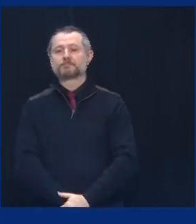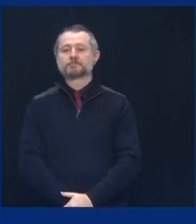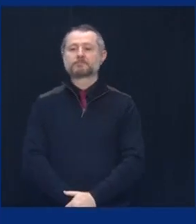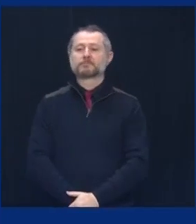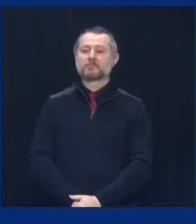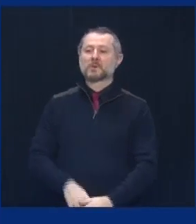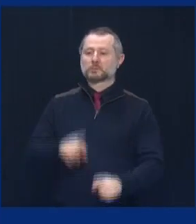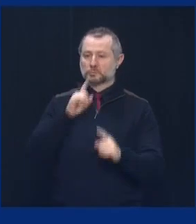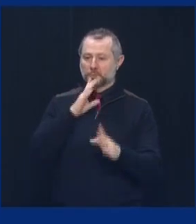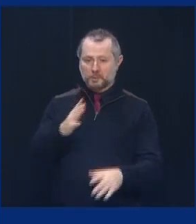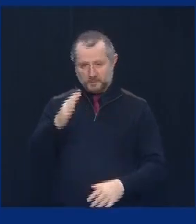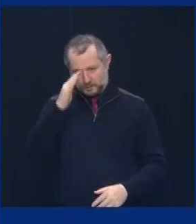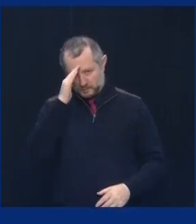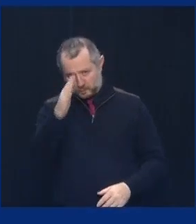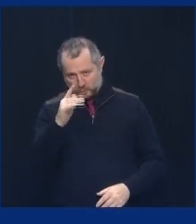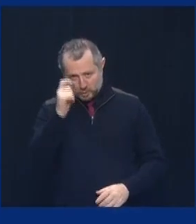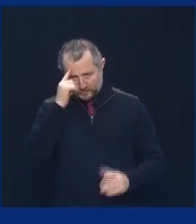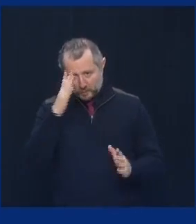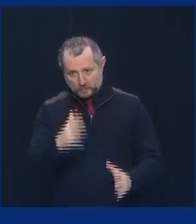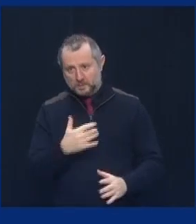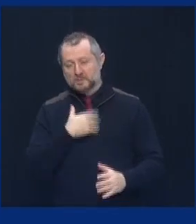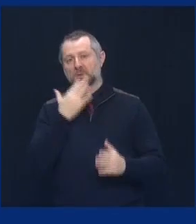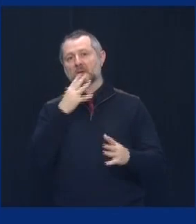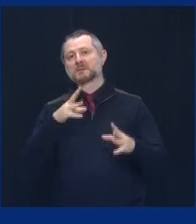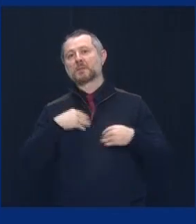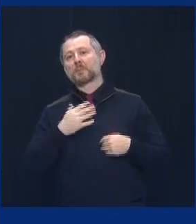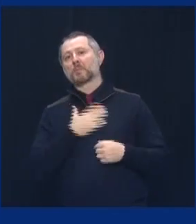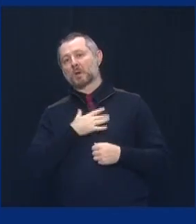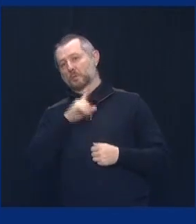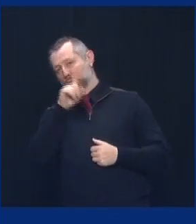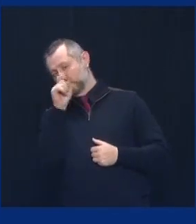Governor. Thank you for taking my question. Good to be with you, Zach.